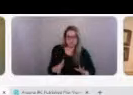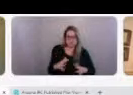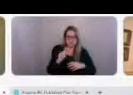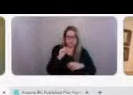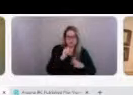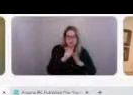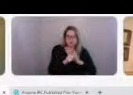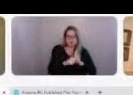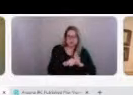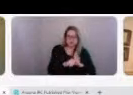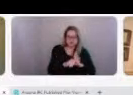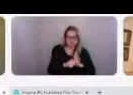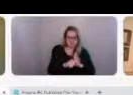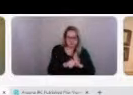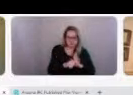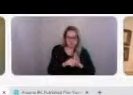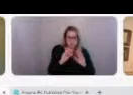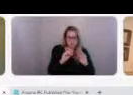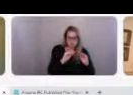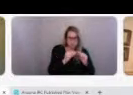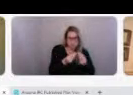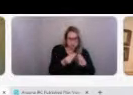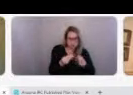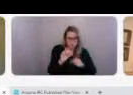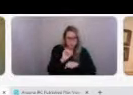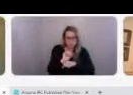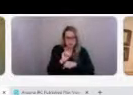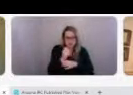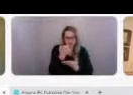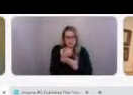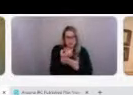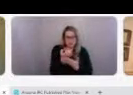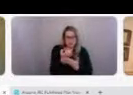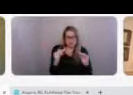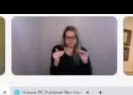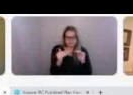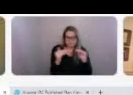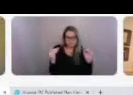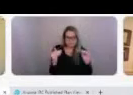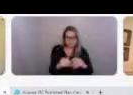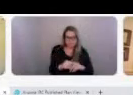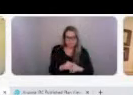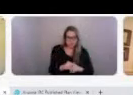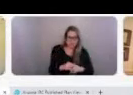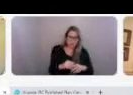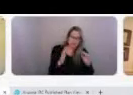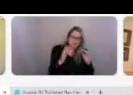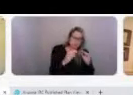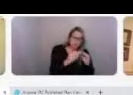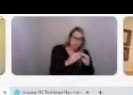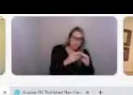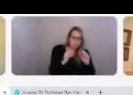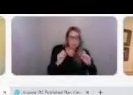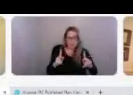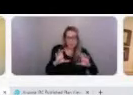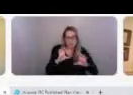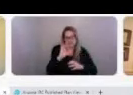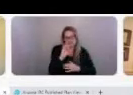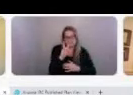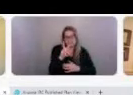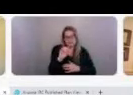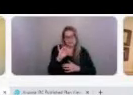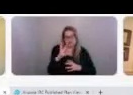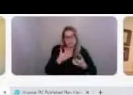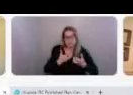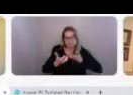economy or case we're an organization that works on economic equality or equal opportunity and civic engagement so um